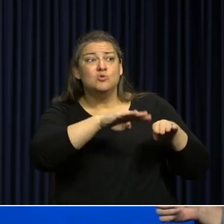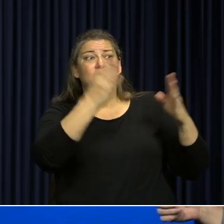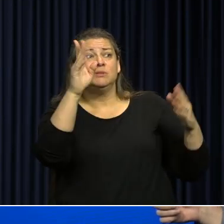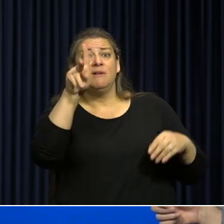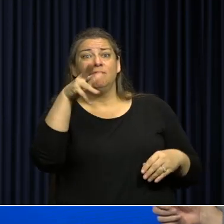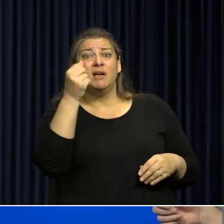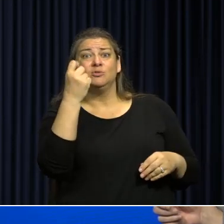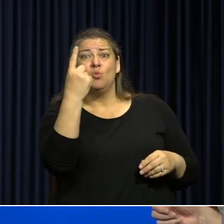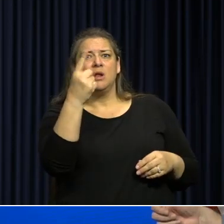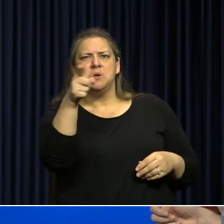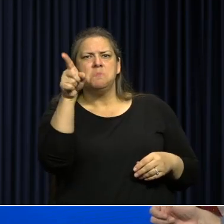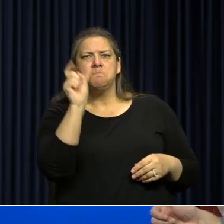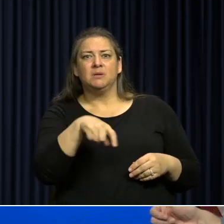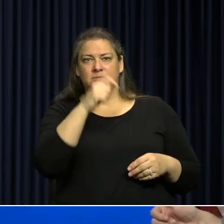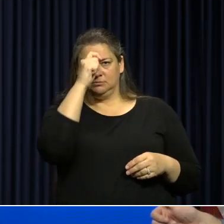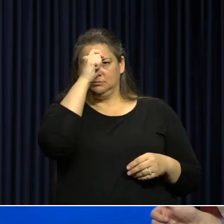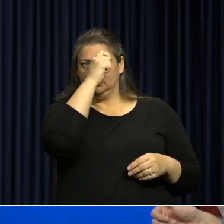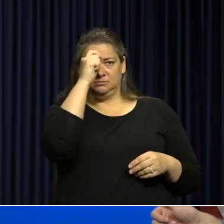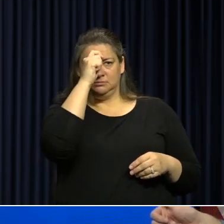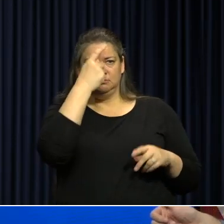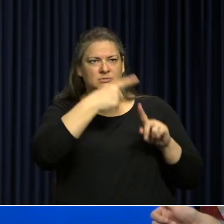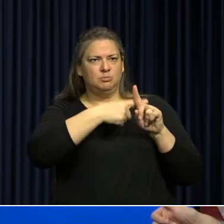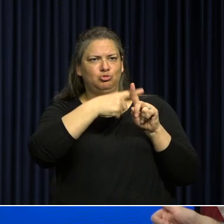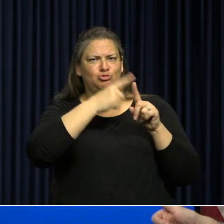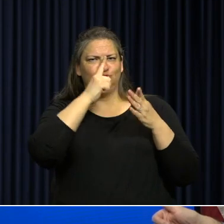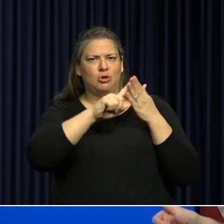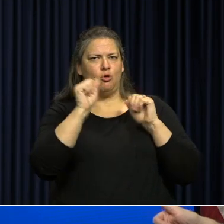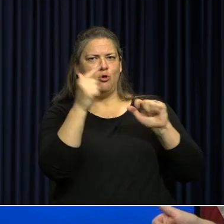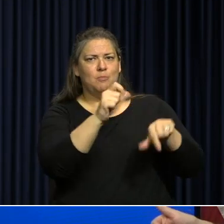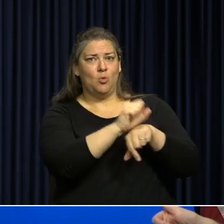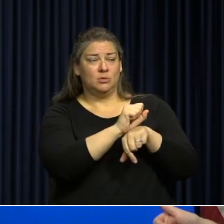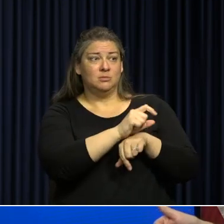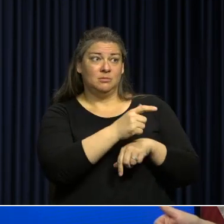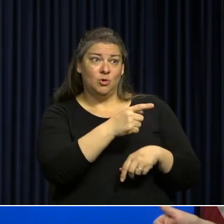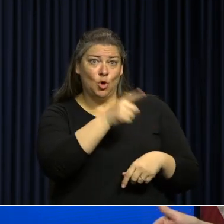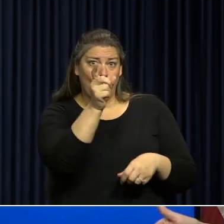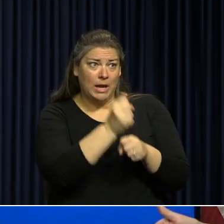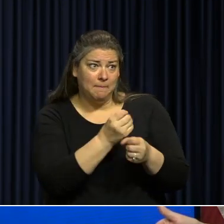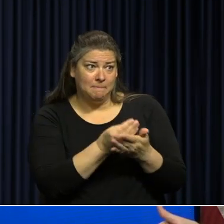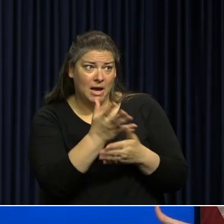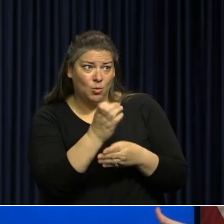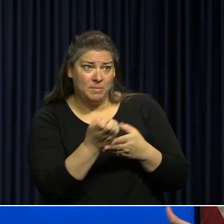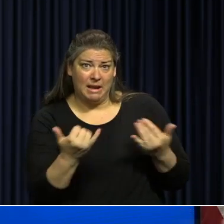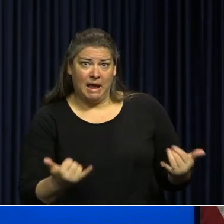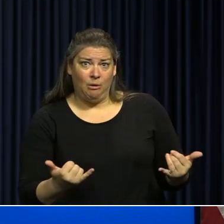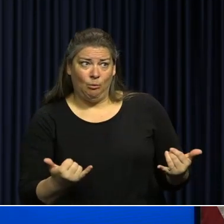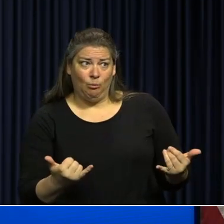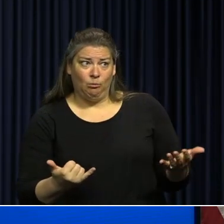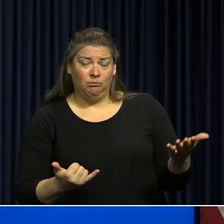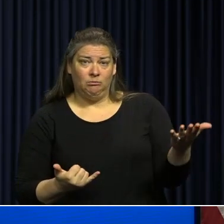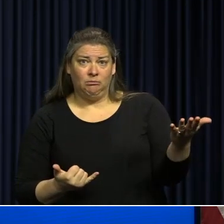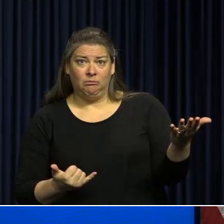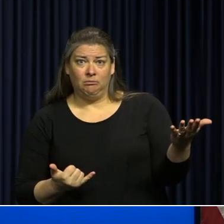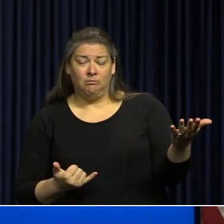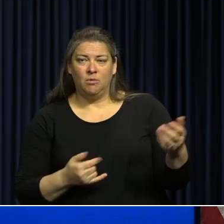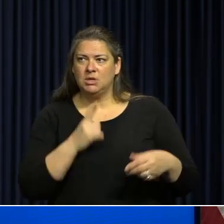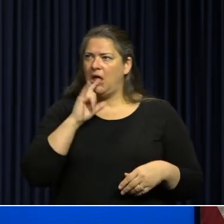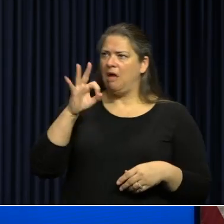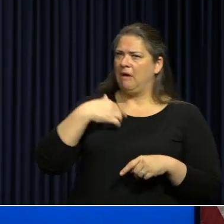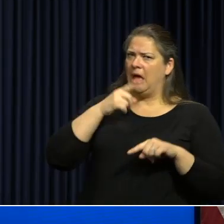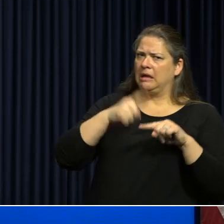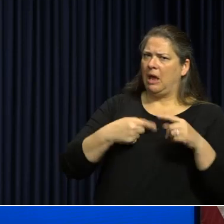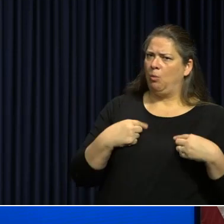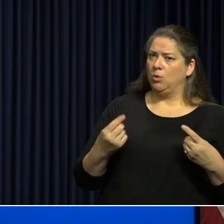is going to have to be temperature checking their employees. So you need to go out and get that equipment now. And so if the answer is, what if I'm unable to do